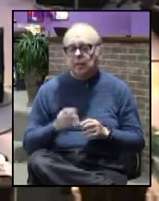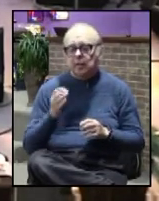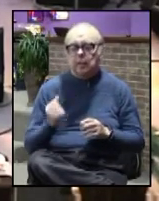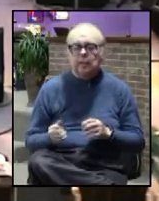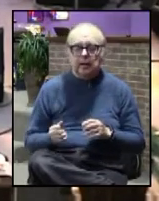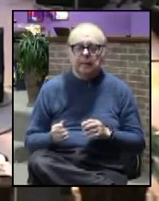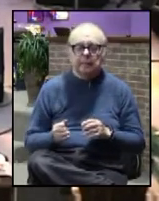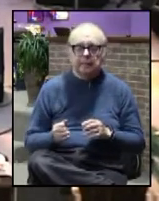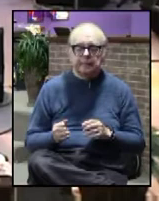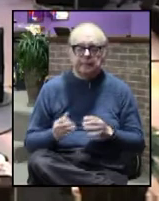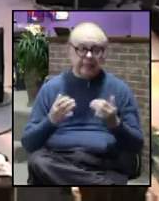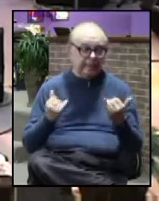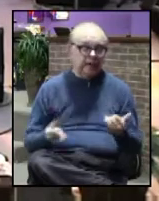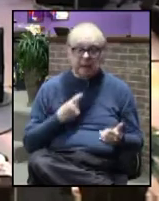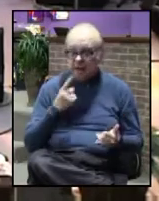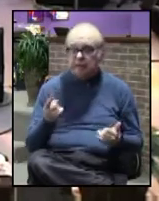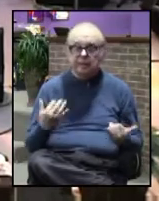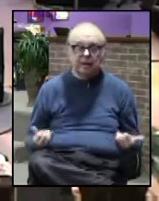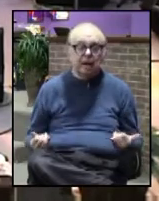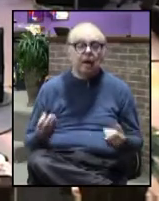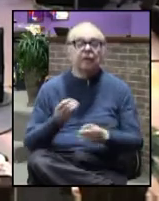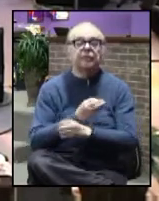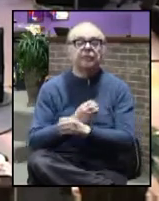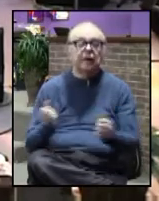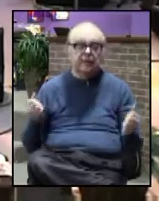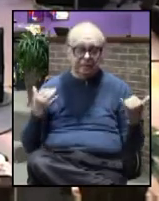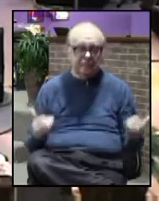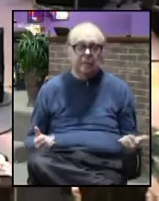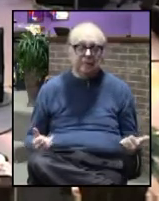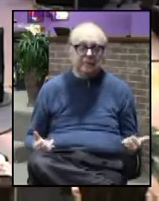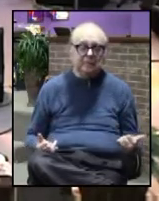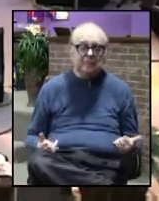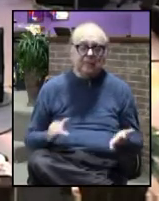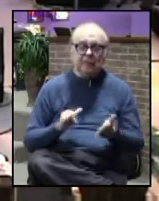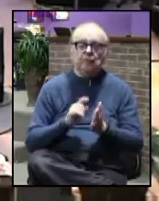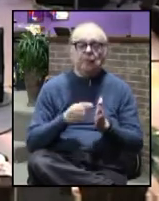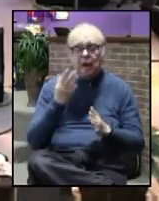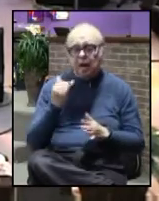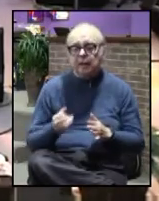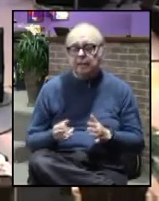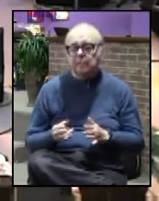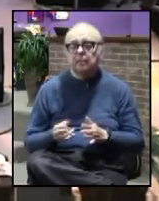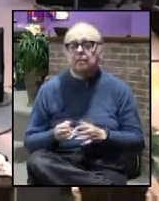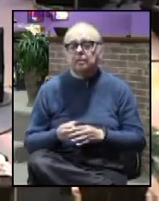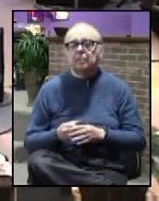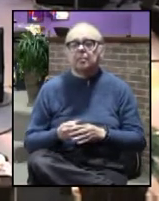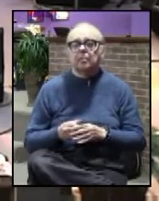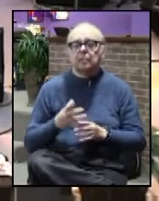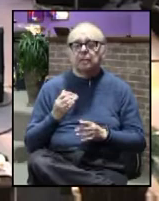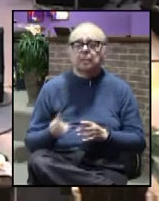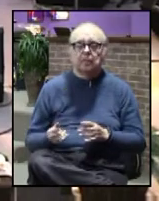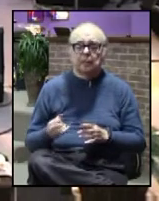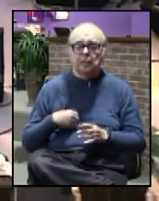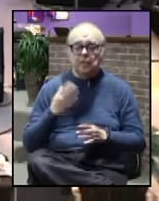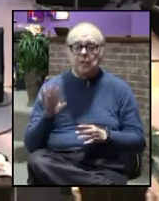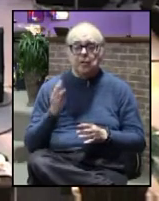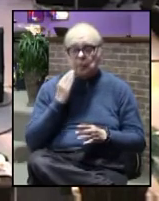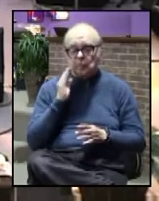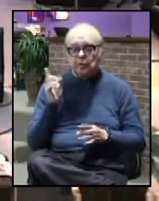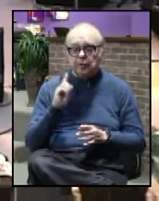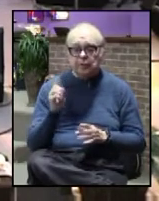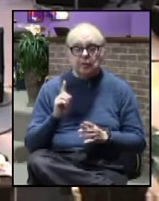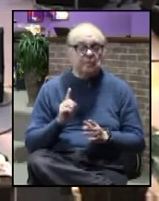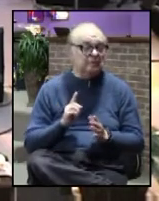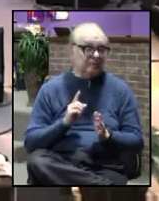Because he just says that today is the day of salvation. Right now, this very moment. Why? Because you never know where you're going to be the